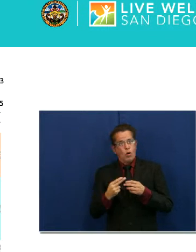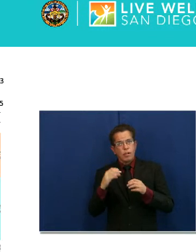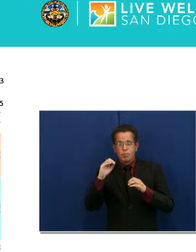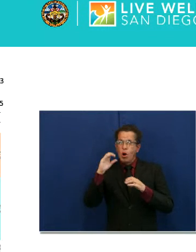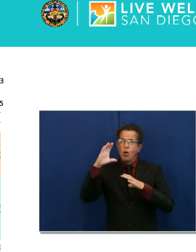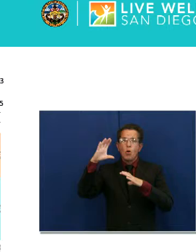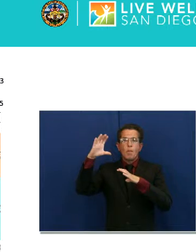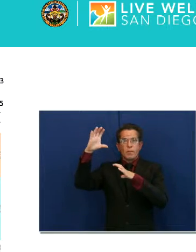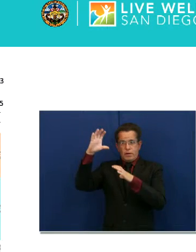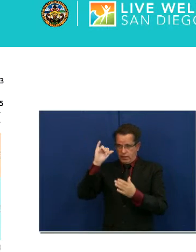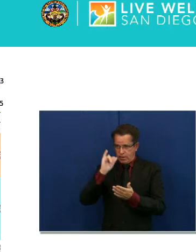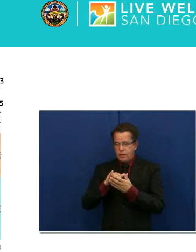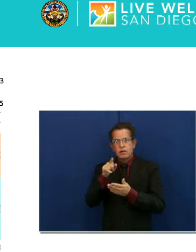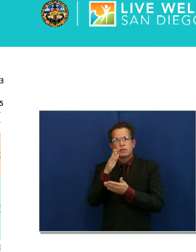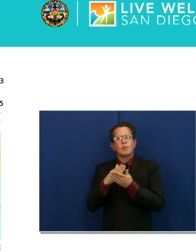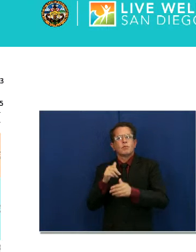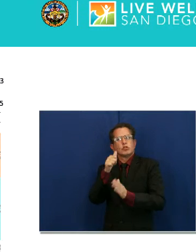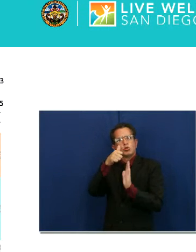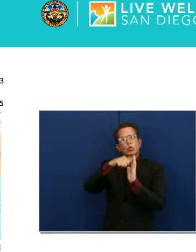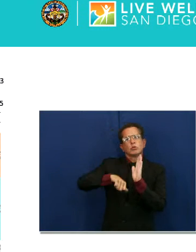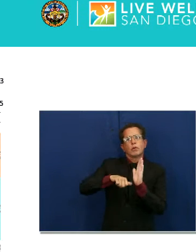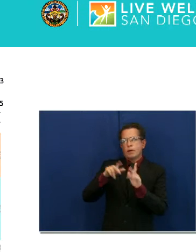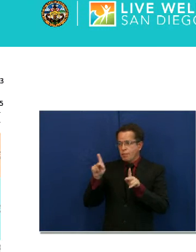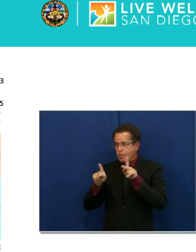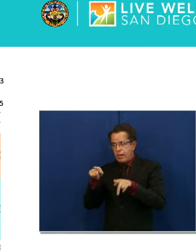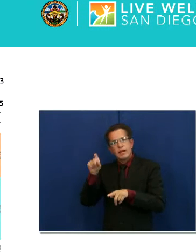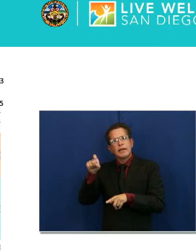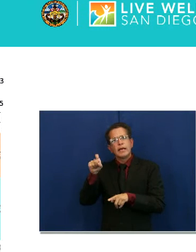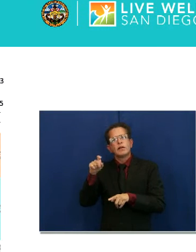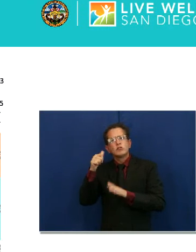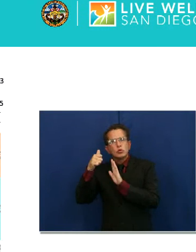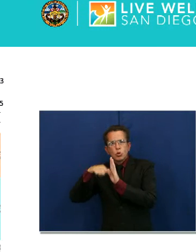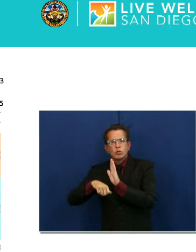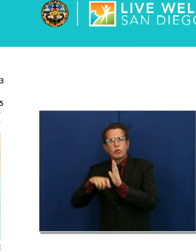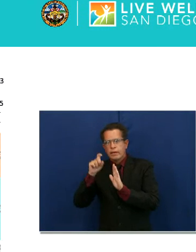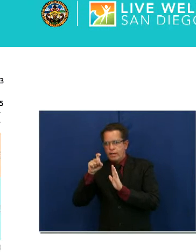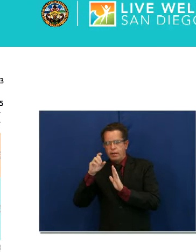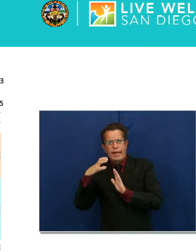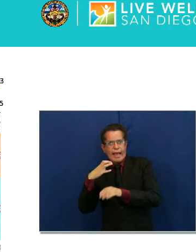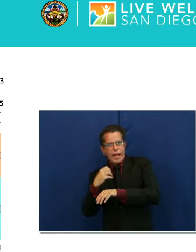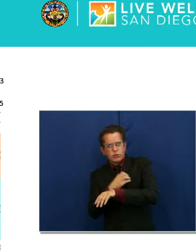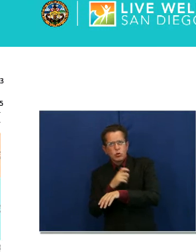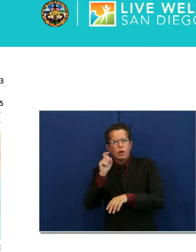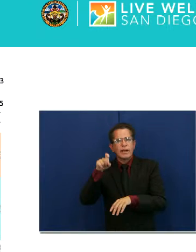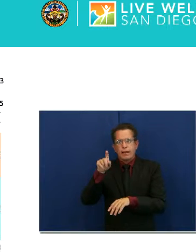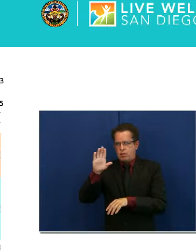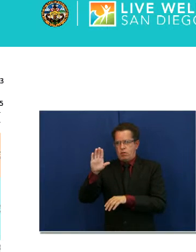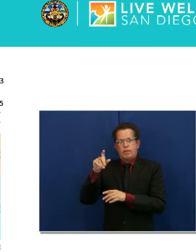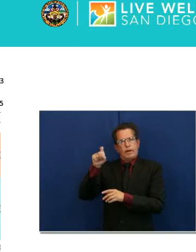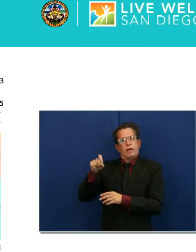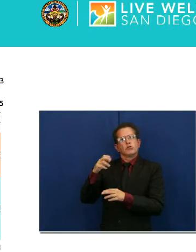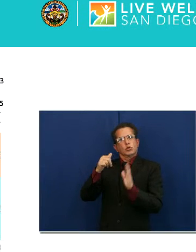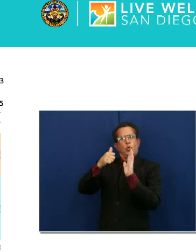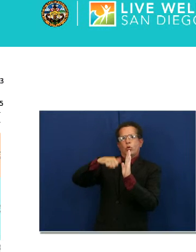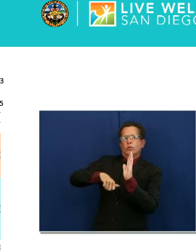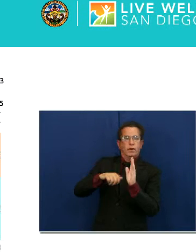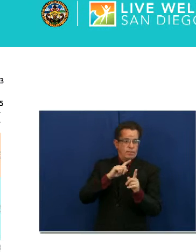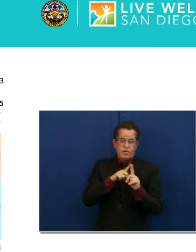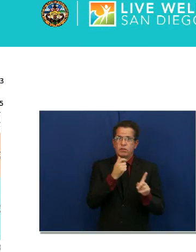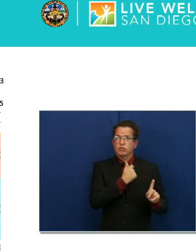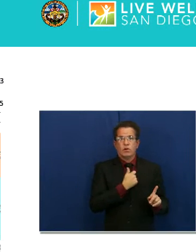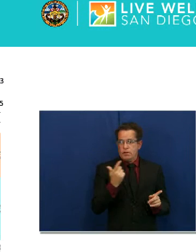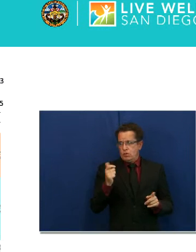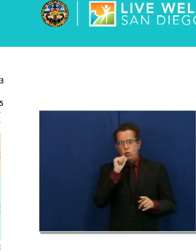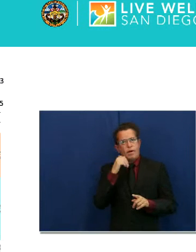These are surgeries that are being canceled. These are cancer patients that aren't having their tumors removed. These are folks that are being told, hey, you know what, there's no room for